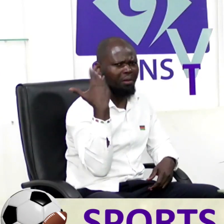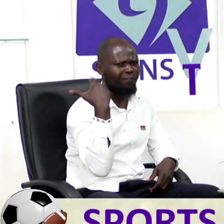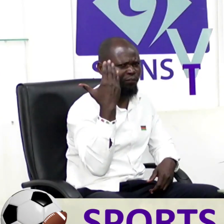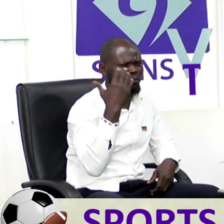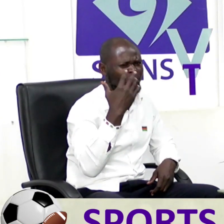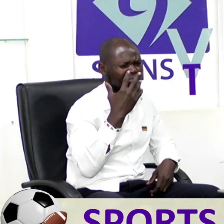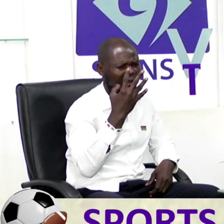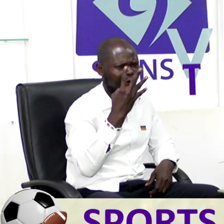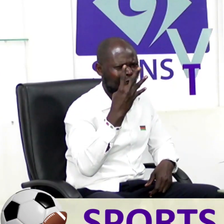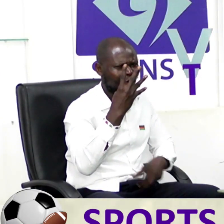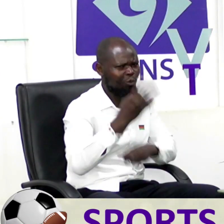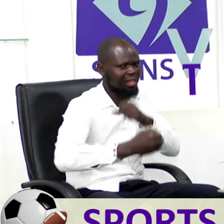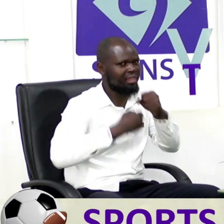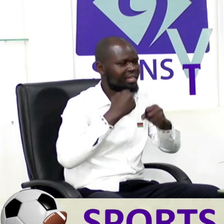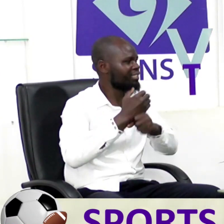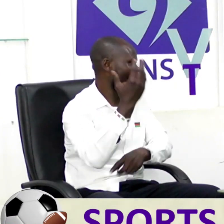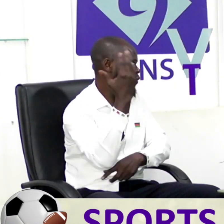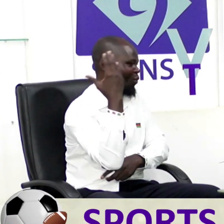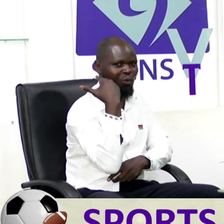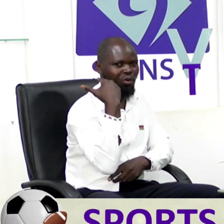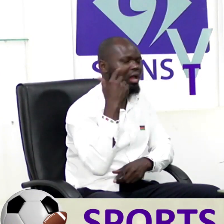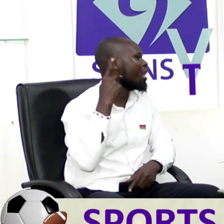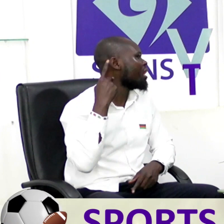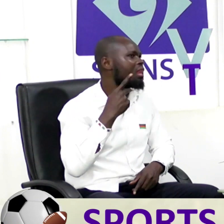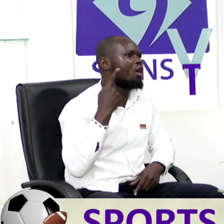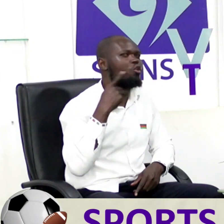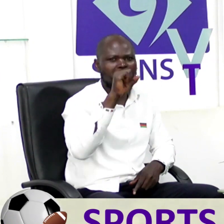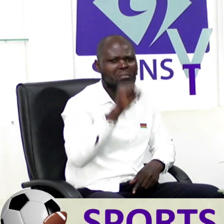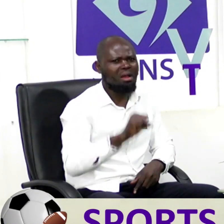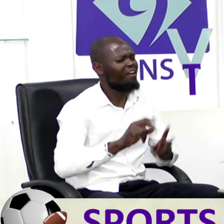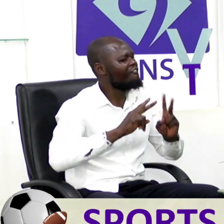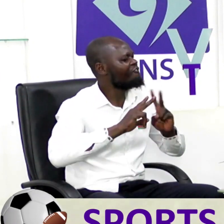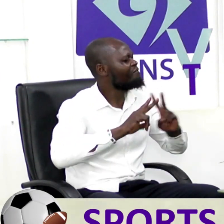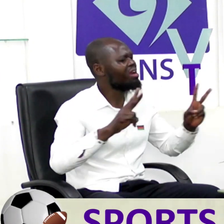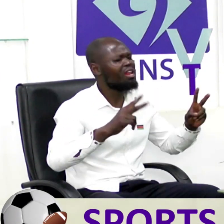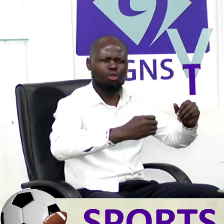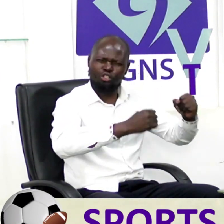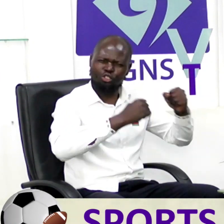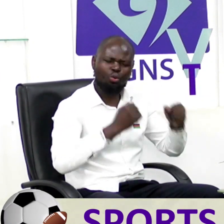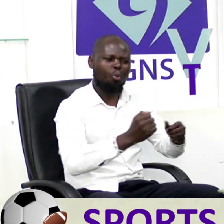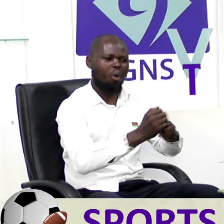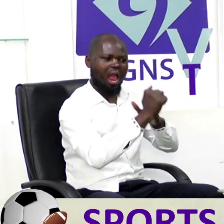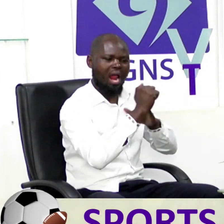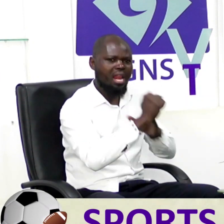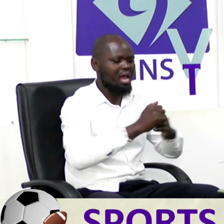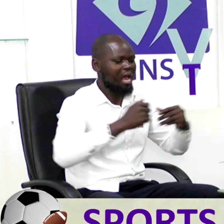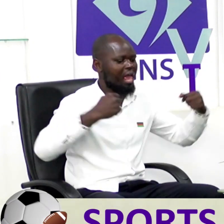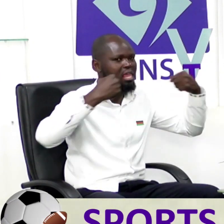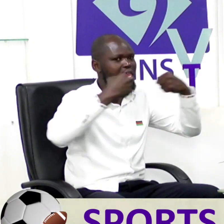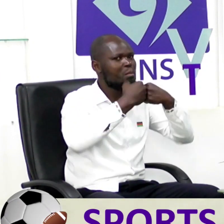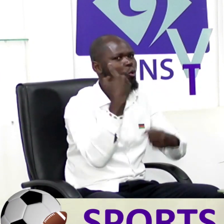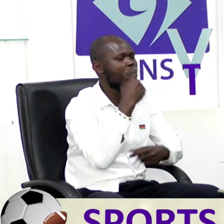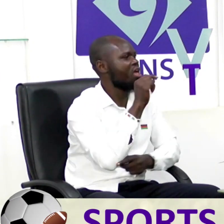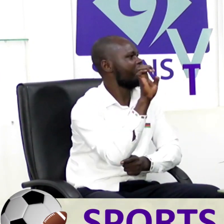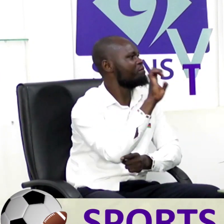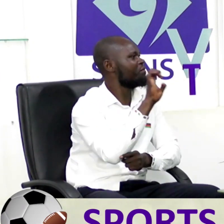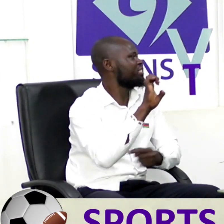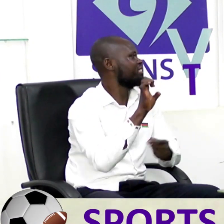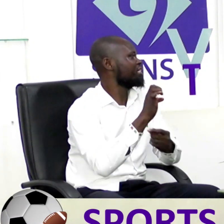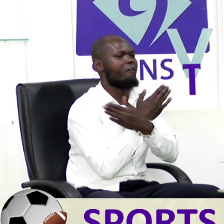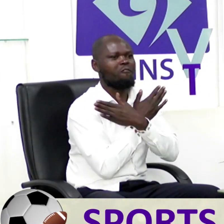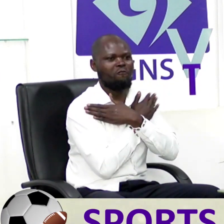Okay, thank you very much. Previously, 4 years ago, Kariobangi Sharks were very strong. They were